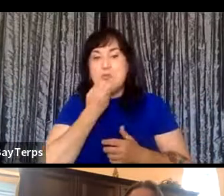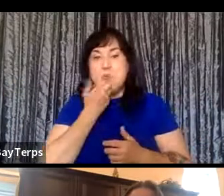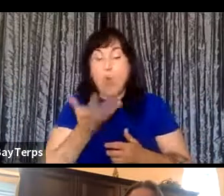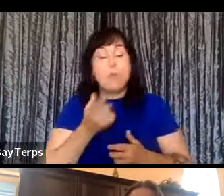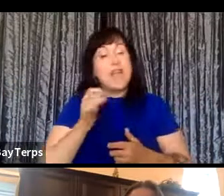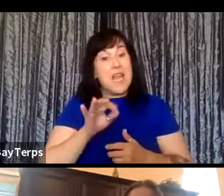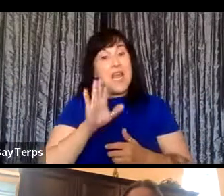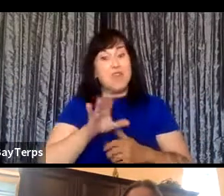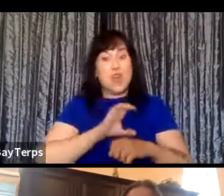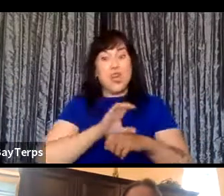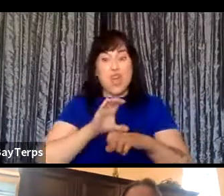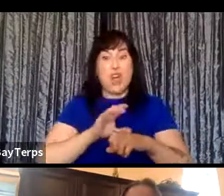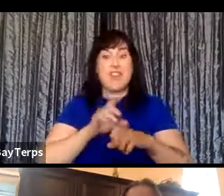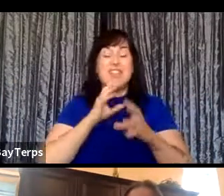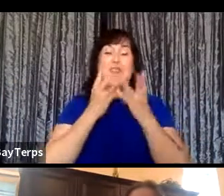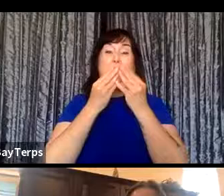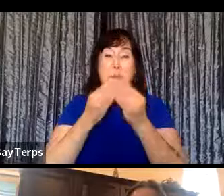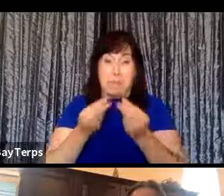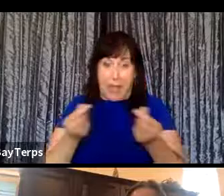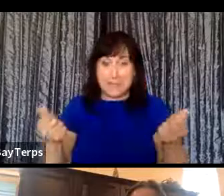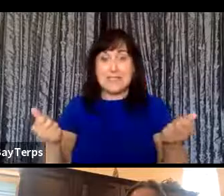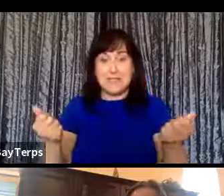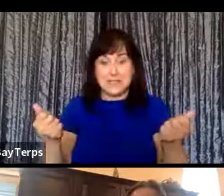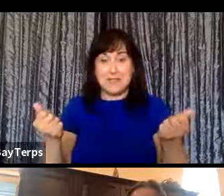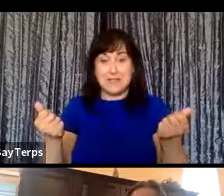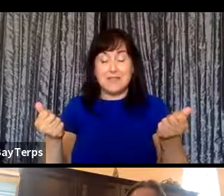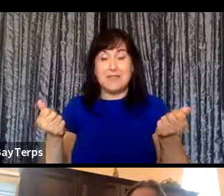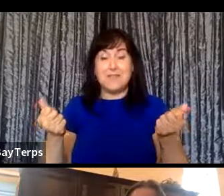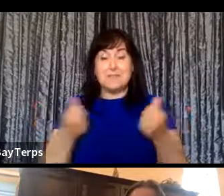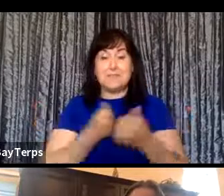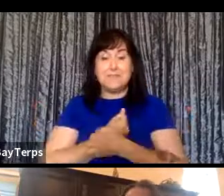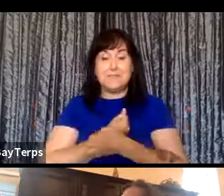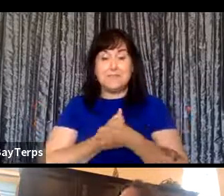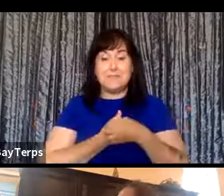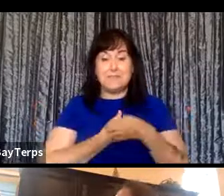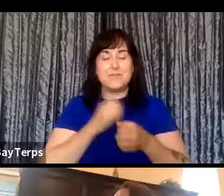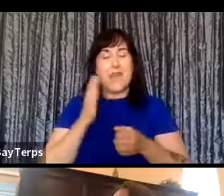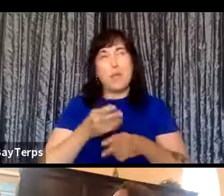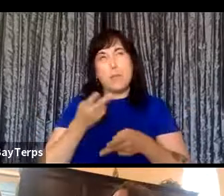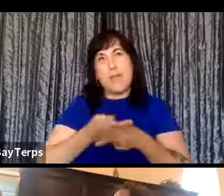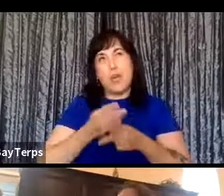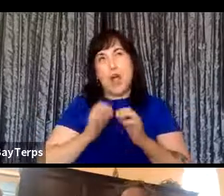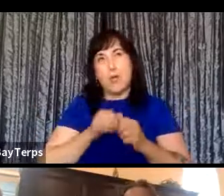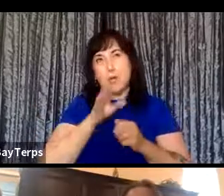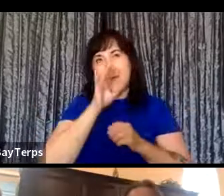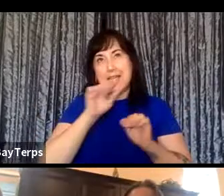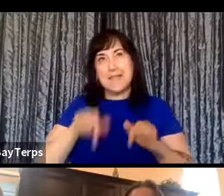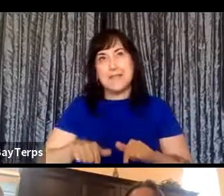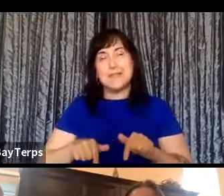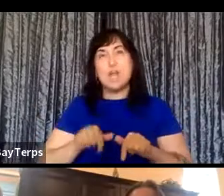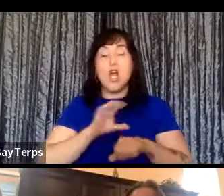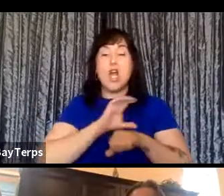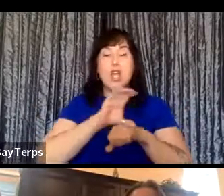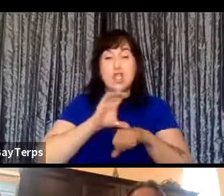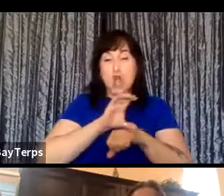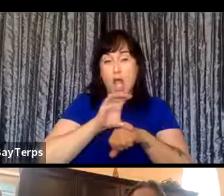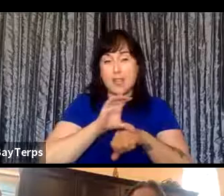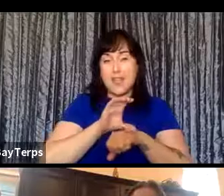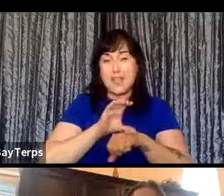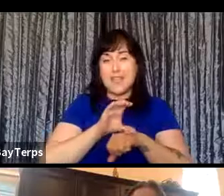super melty, as you'll tend to find, and I'm going to be very careful how I say this, with chocolate which is a little